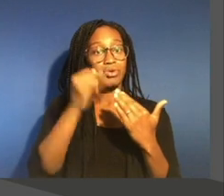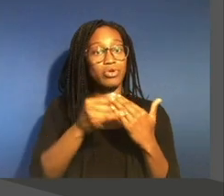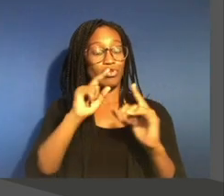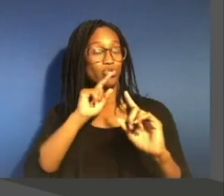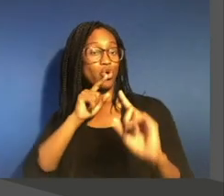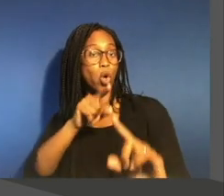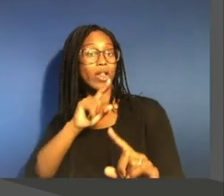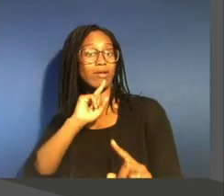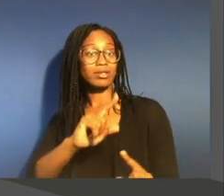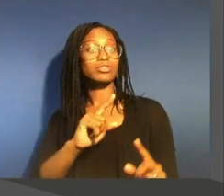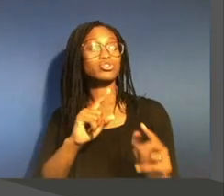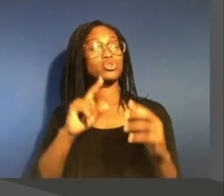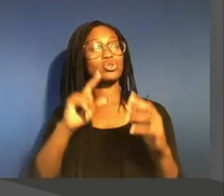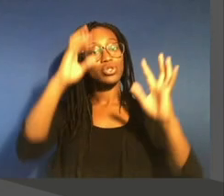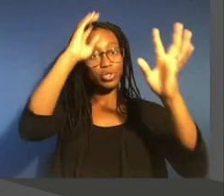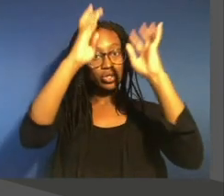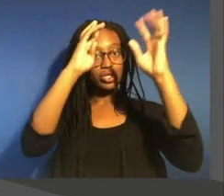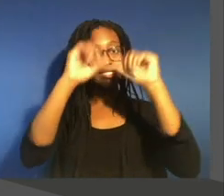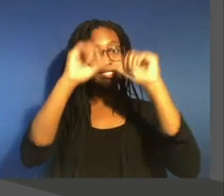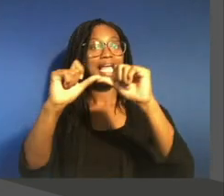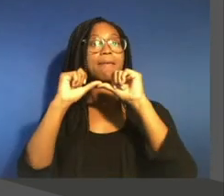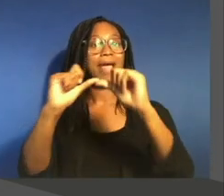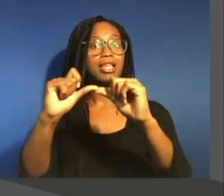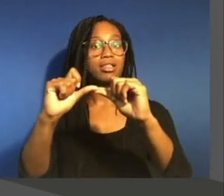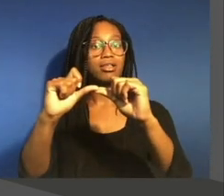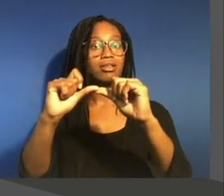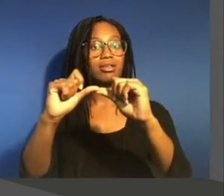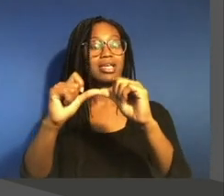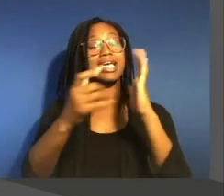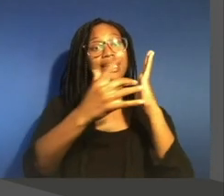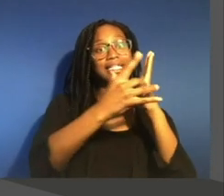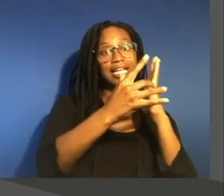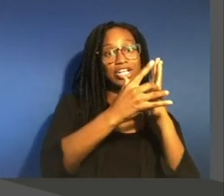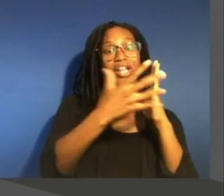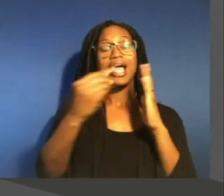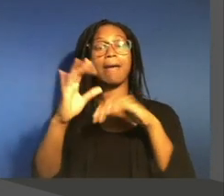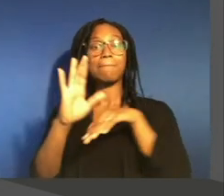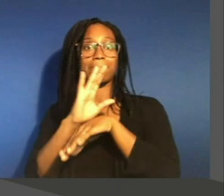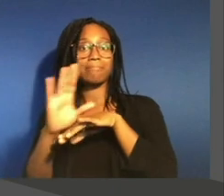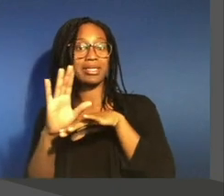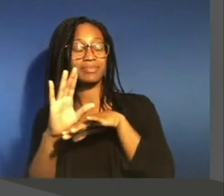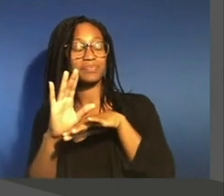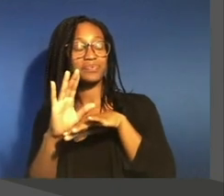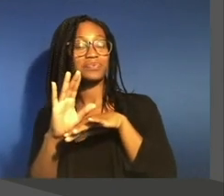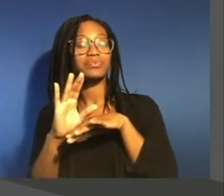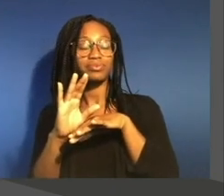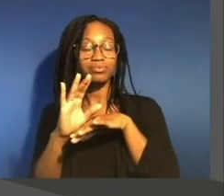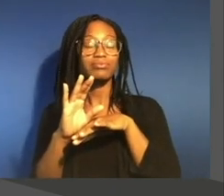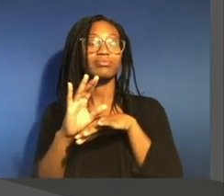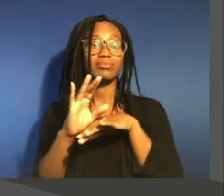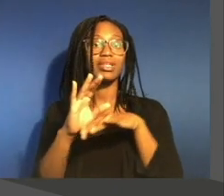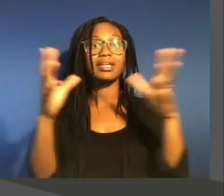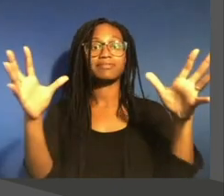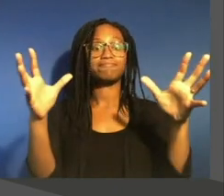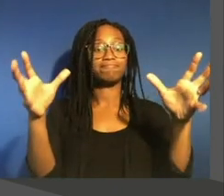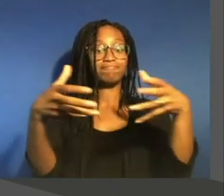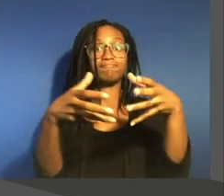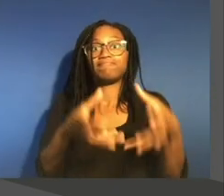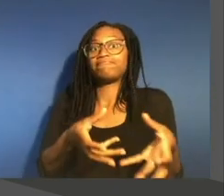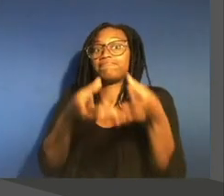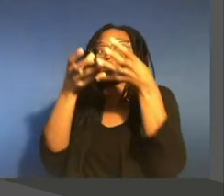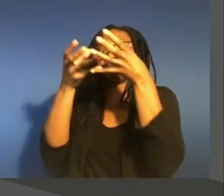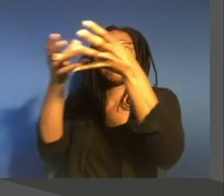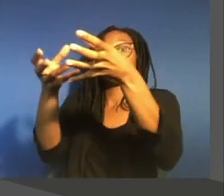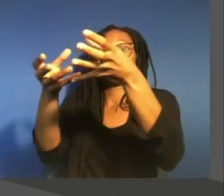create sustainability, both in the technical and the business side, and hand it over to FightTheStroke to keep the project